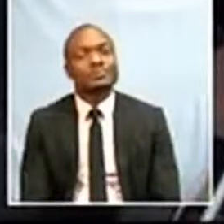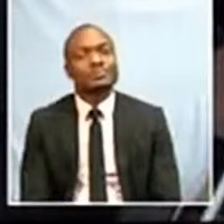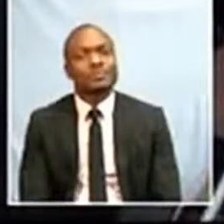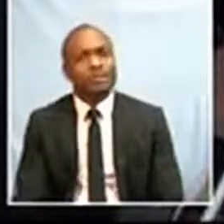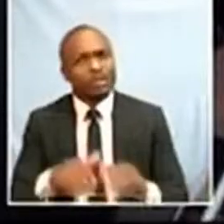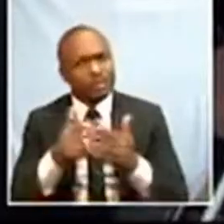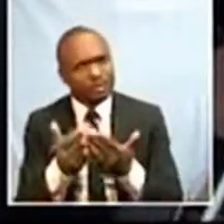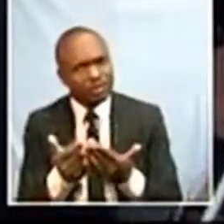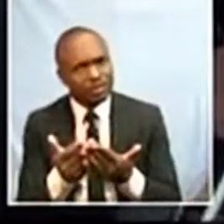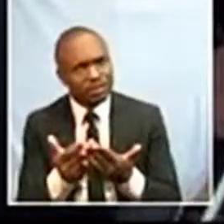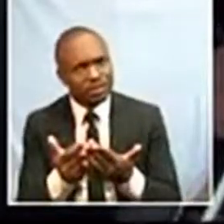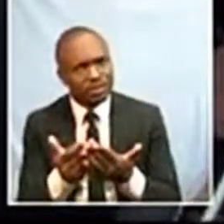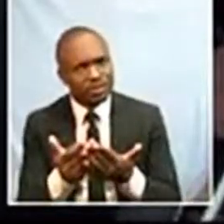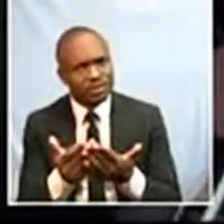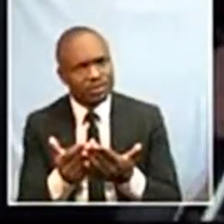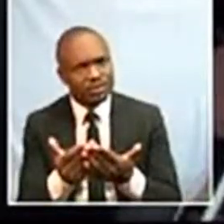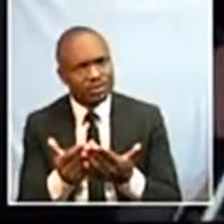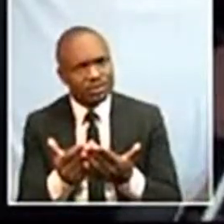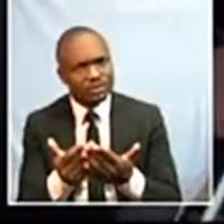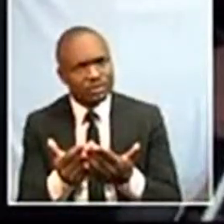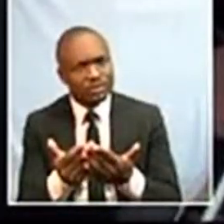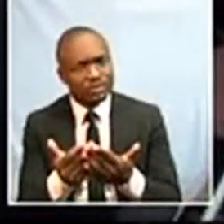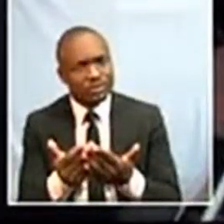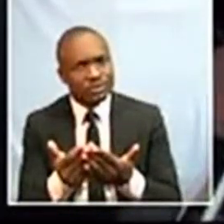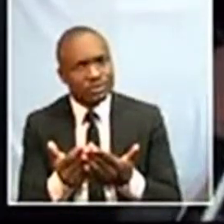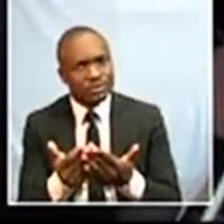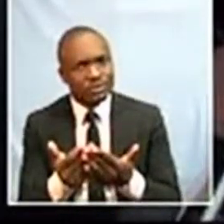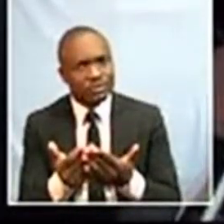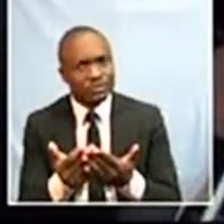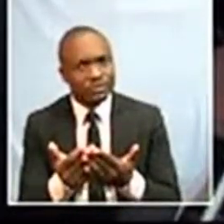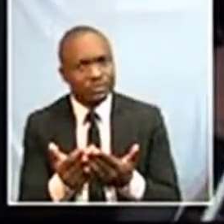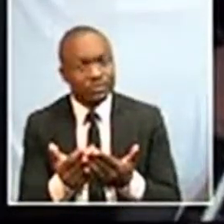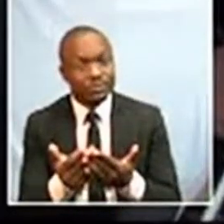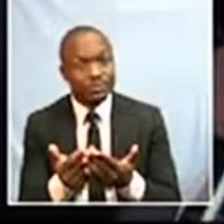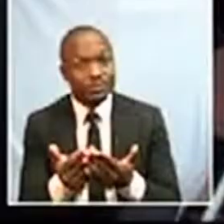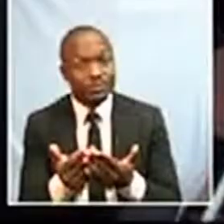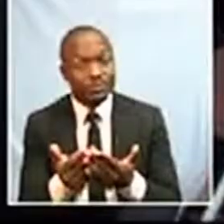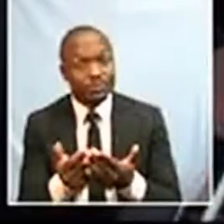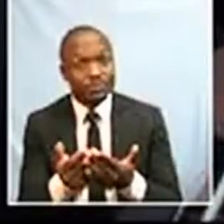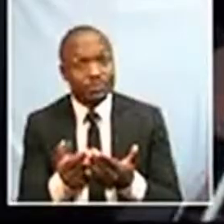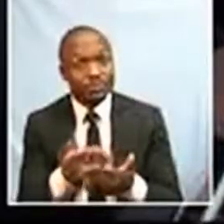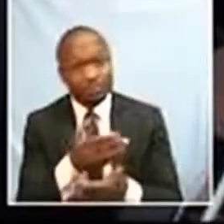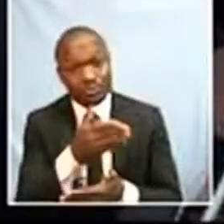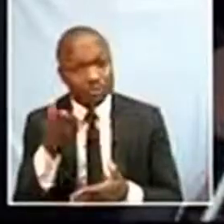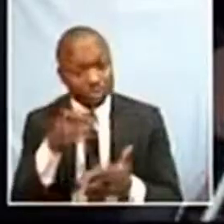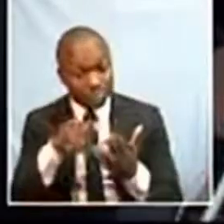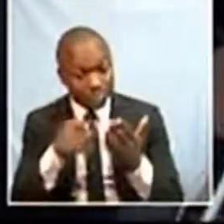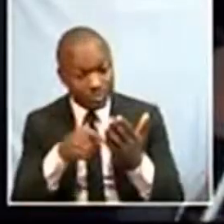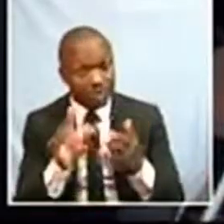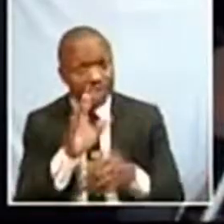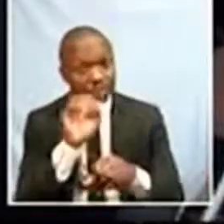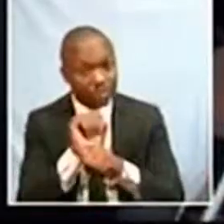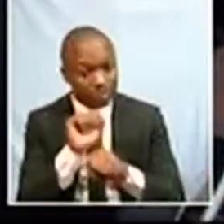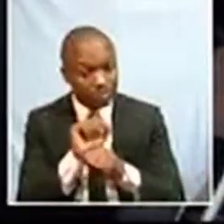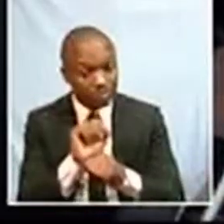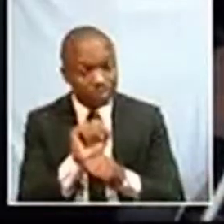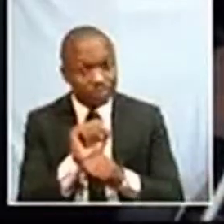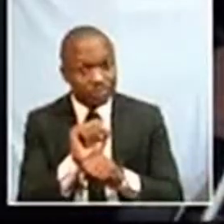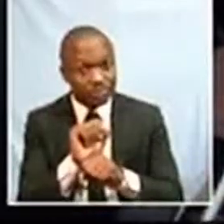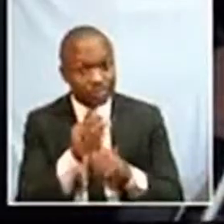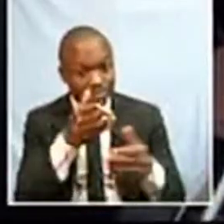How do you rate your performance in terms of contract management, more especially these 2 projects in